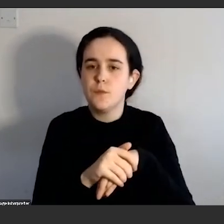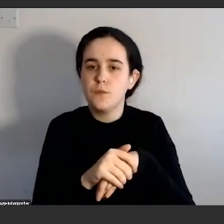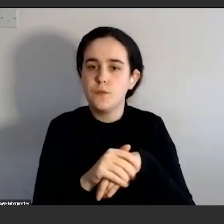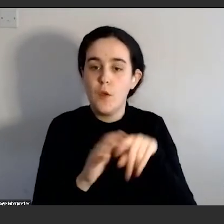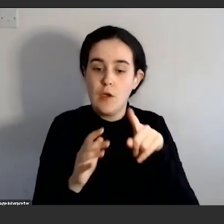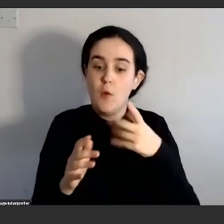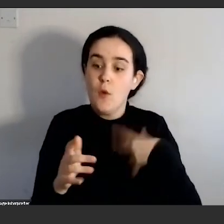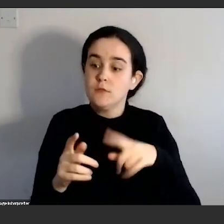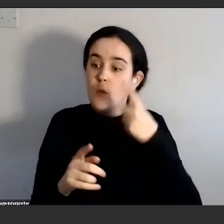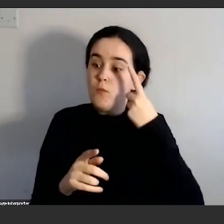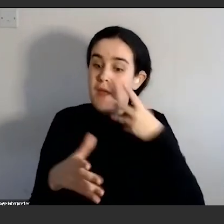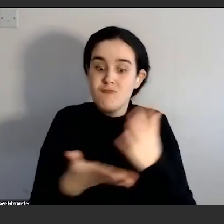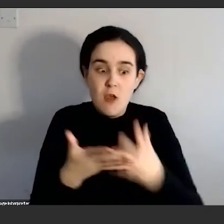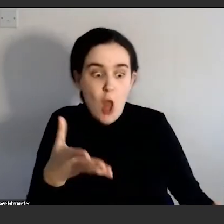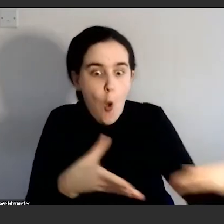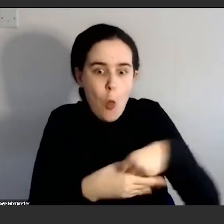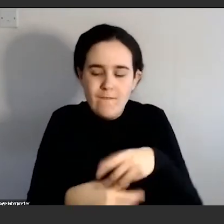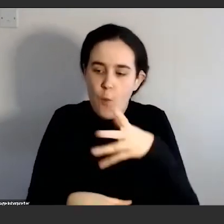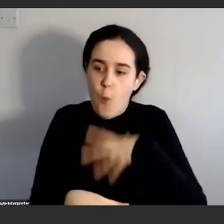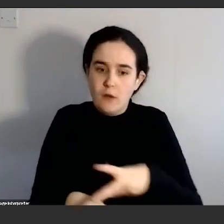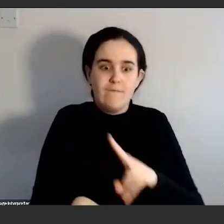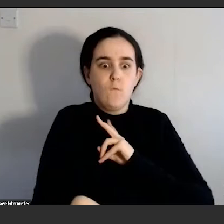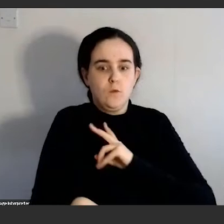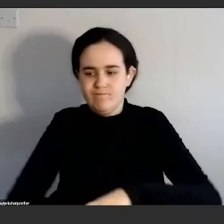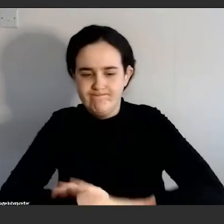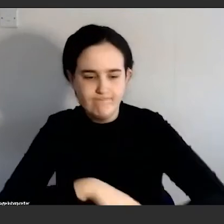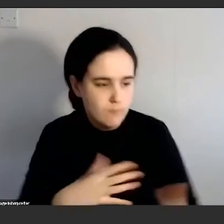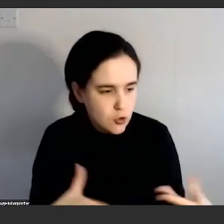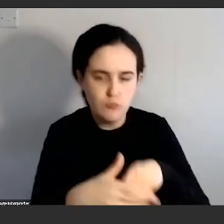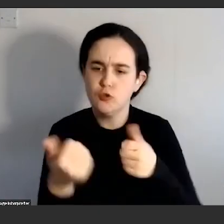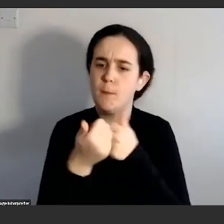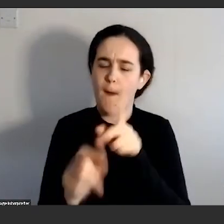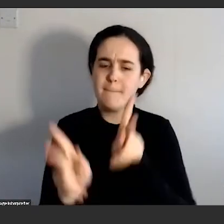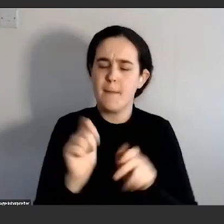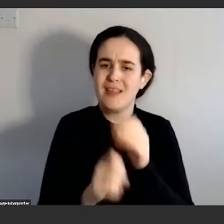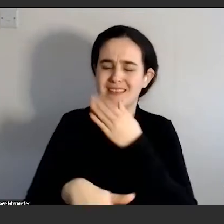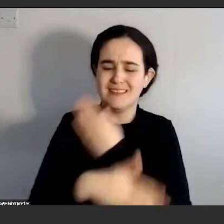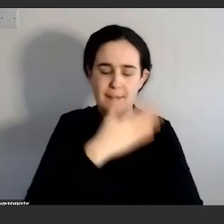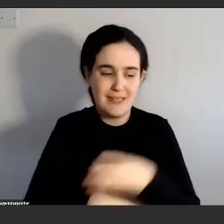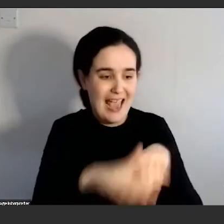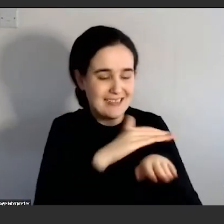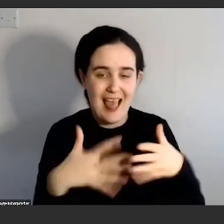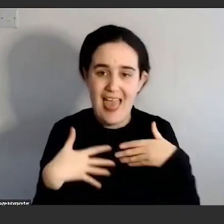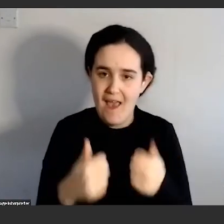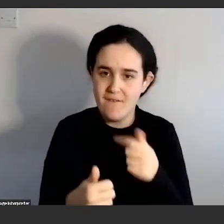systems that are most and more resilient, we need to have people who understand the situation of persons with